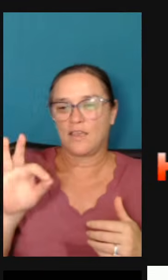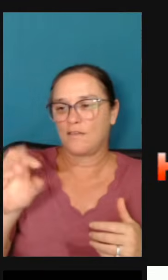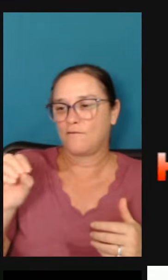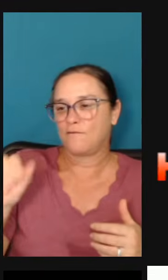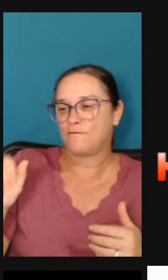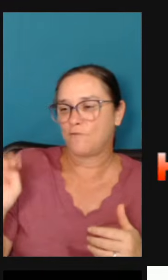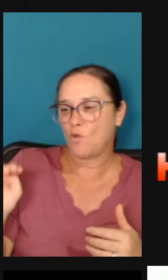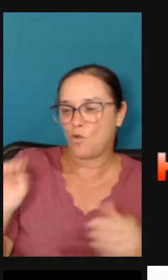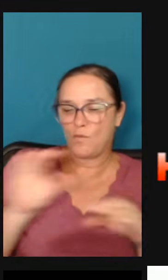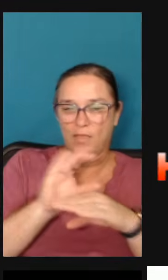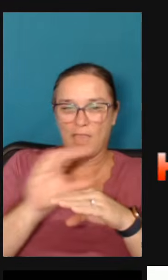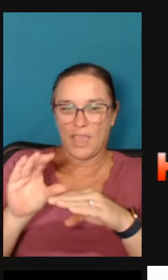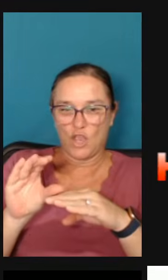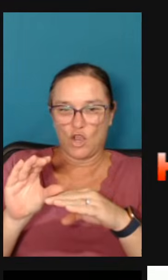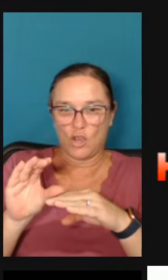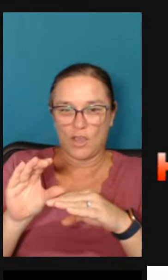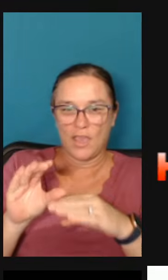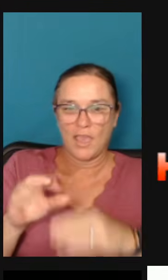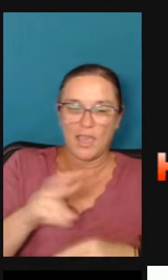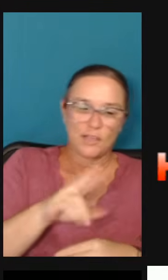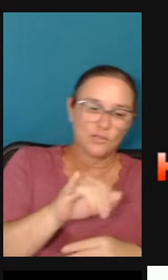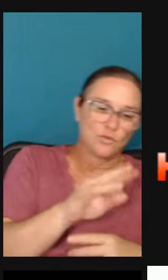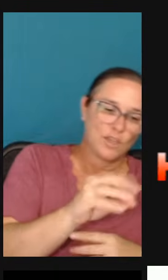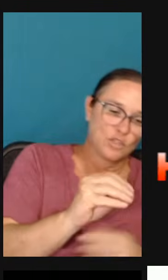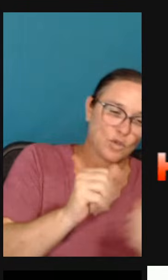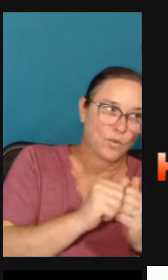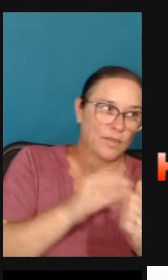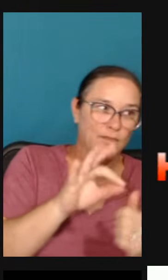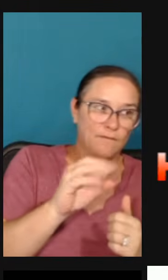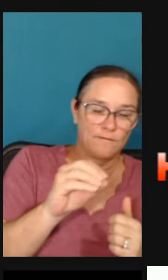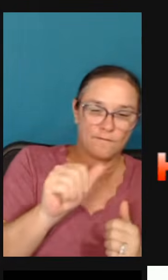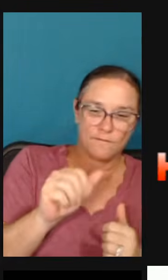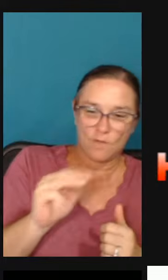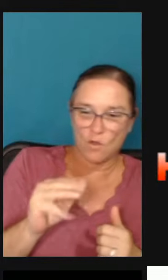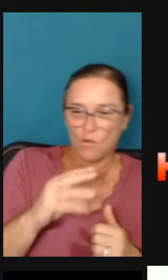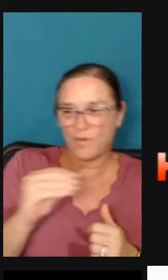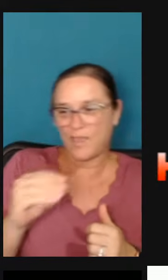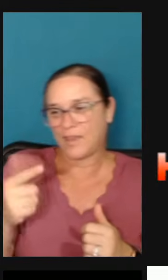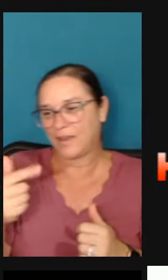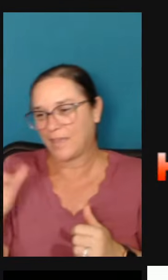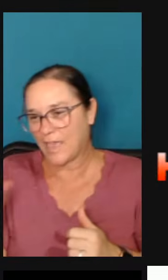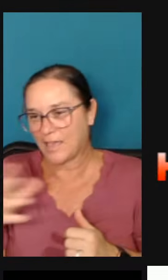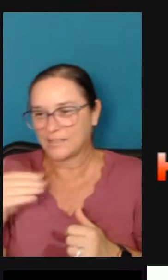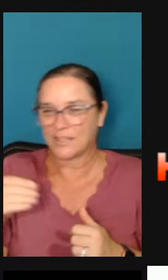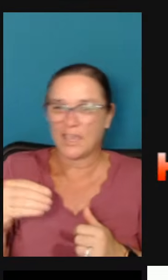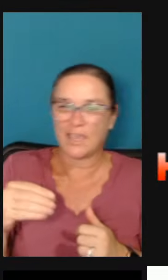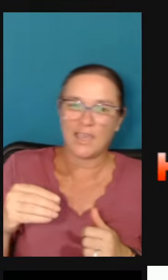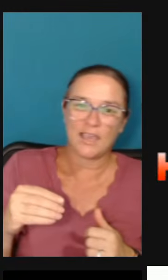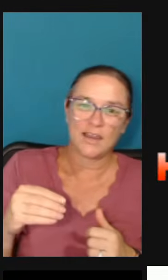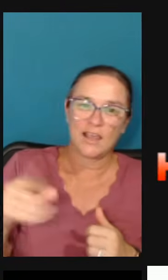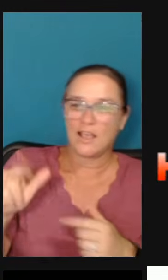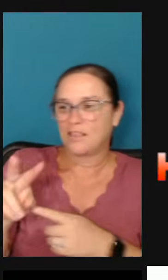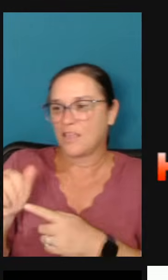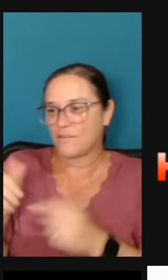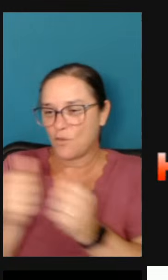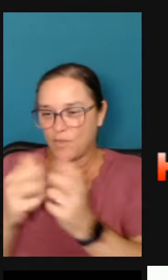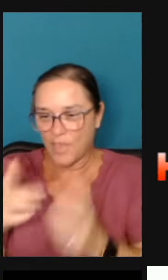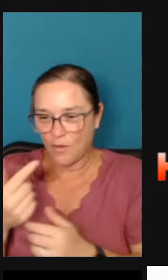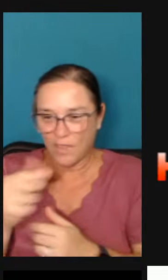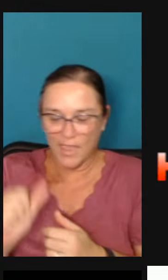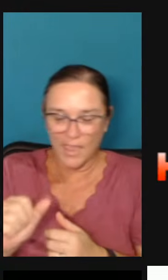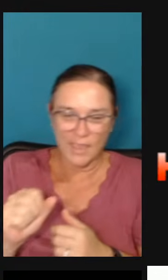the ratio of the foam and the gas content to the amount of degas lava that's a plug on top of it and how quickly it can push it out.